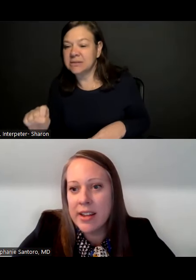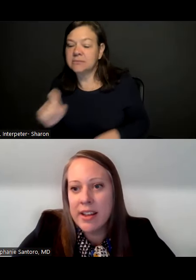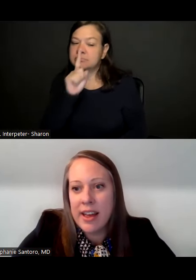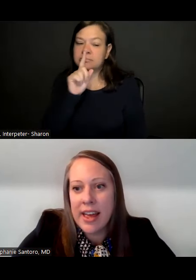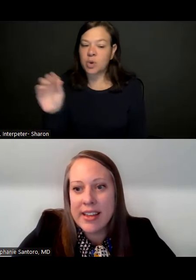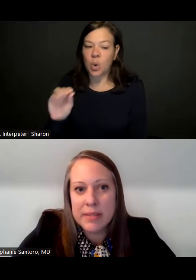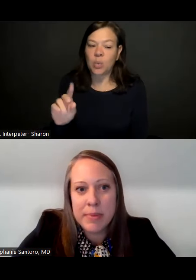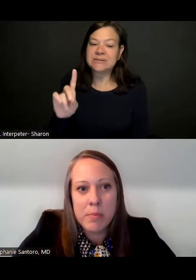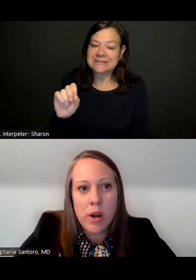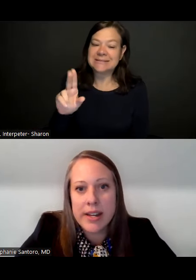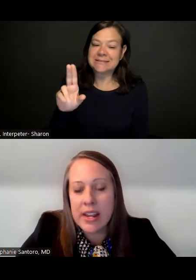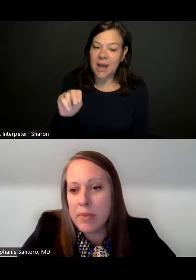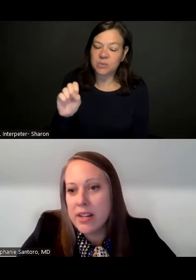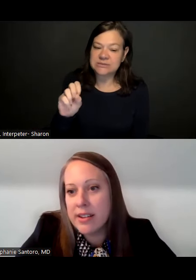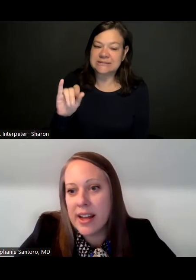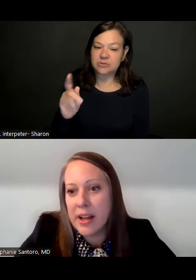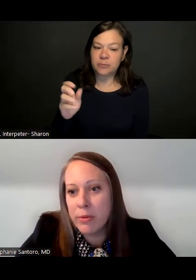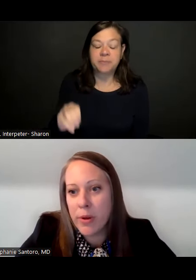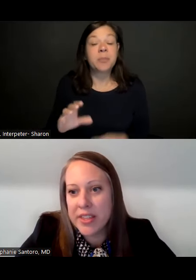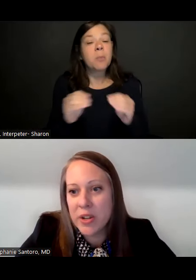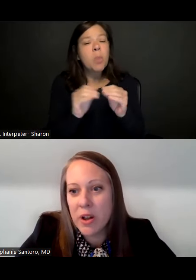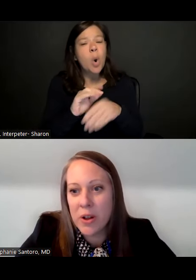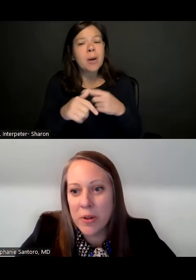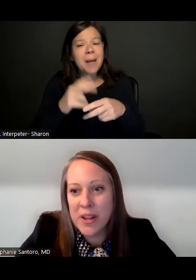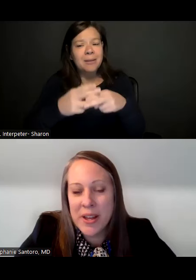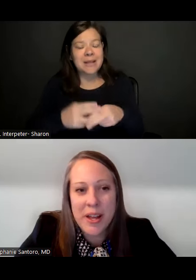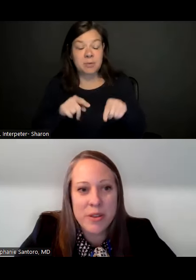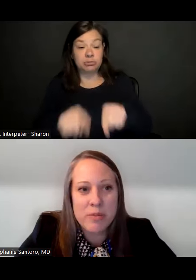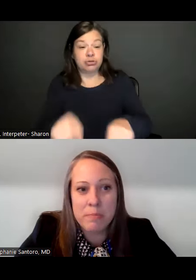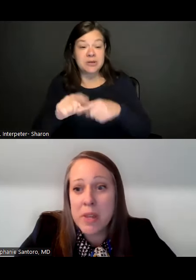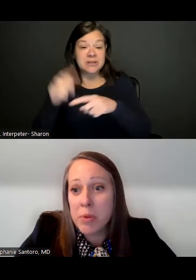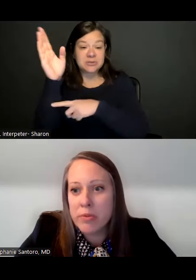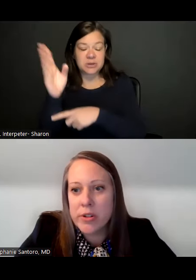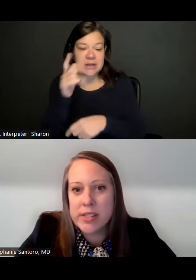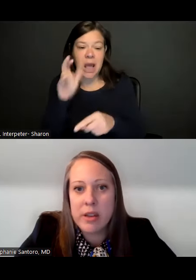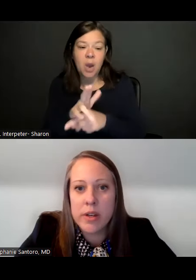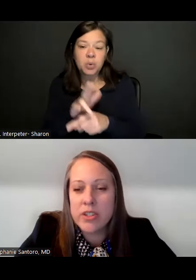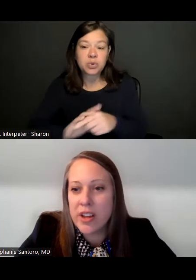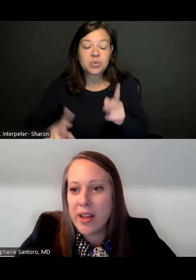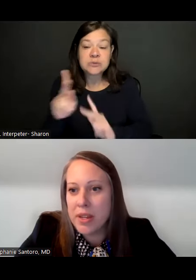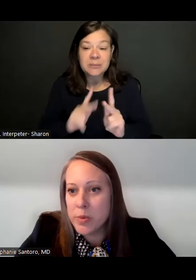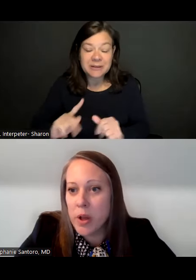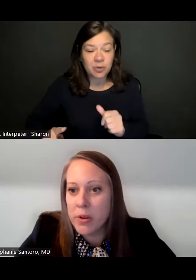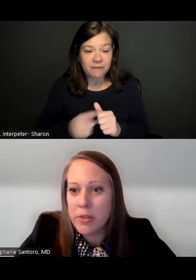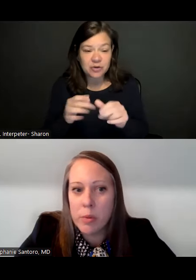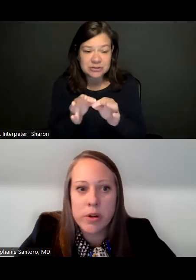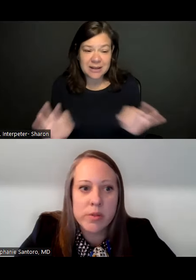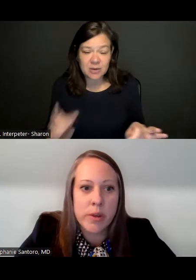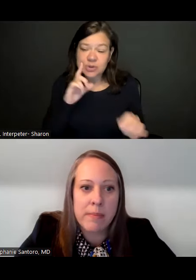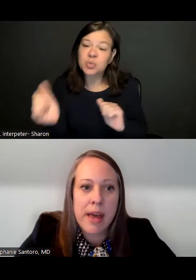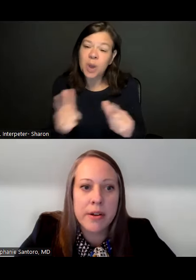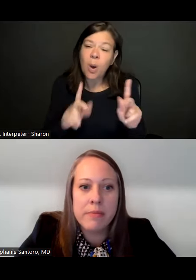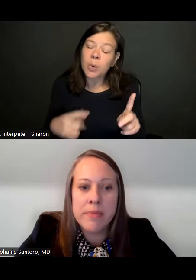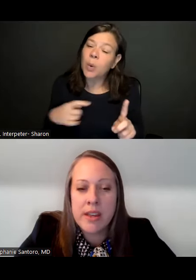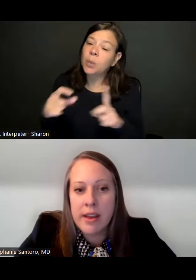right. And a bit more on naming. Throughout the talk, I'll use people first language because we all know that words